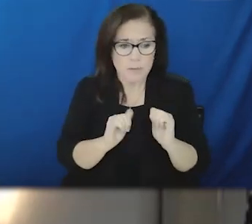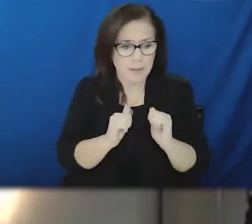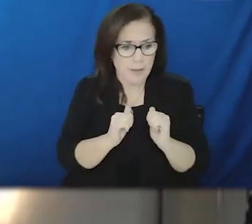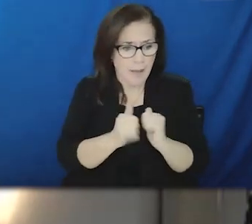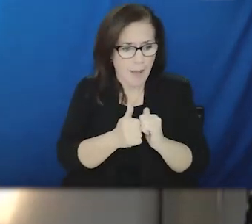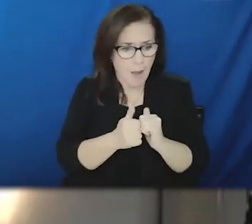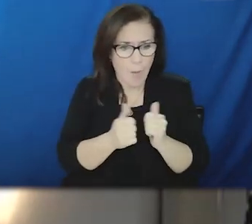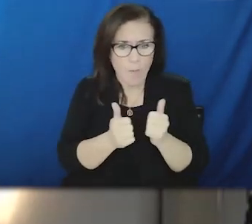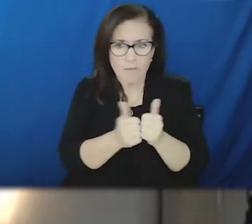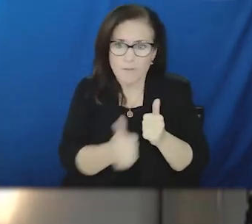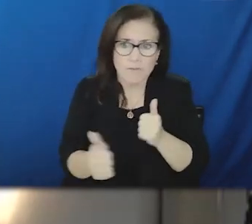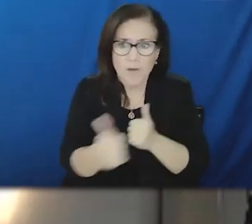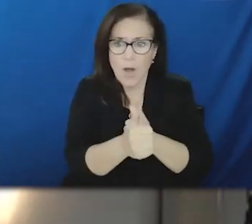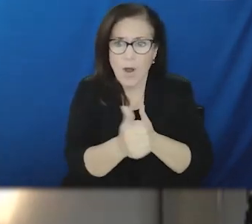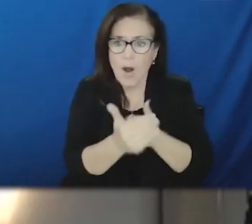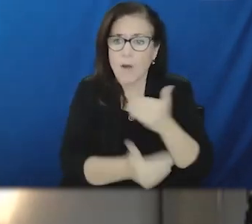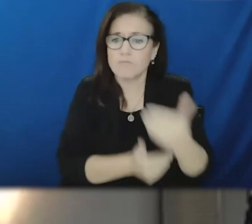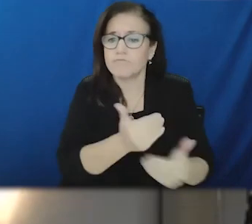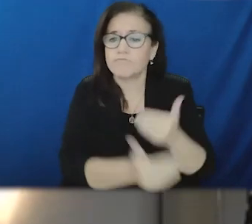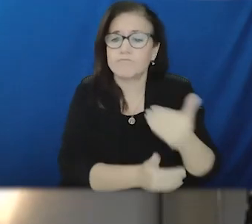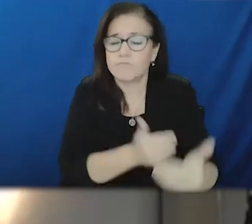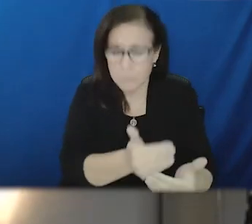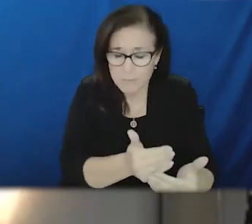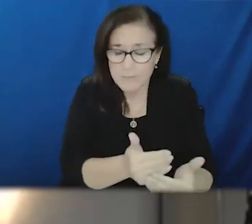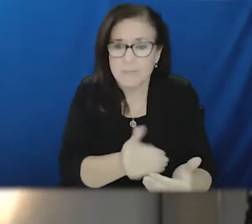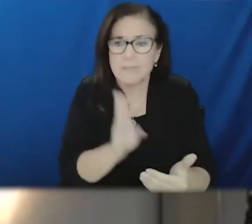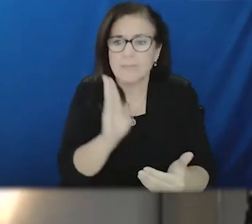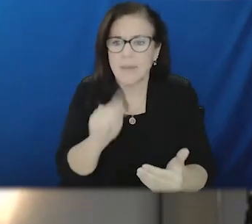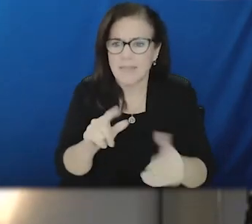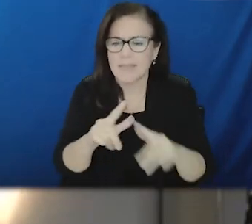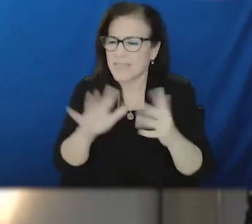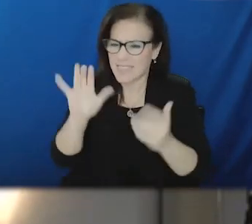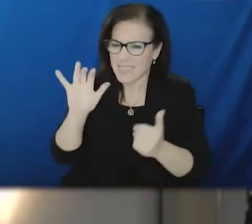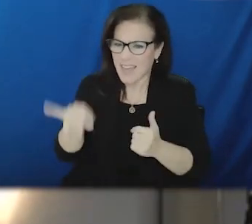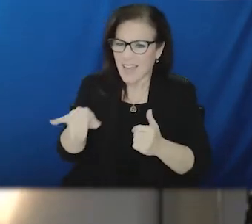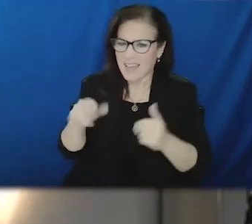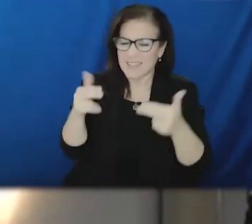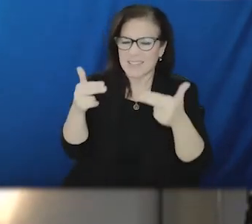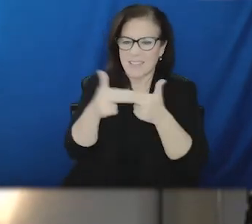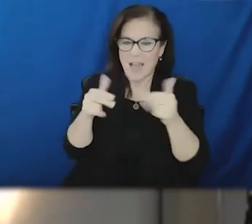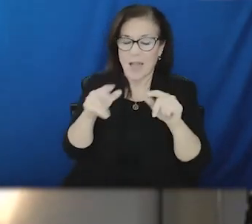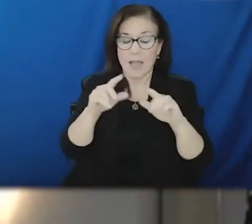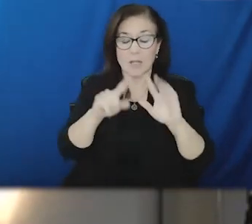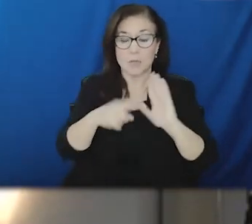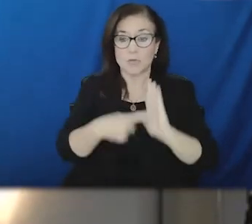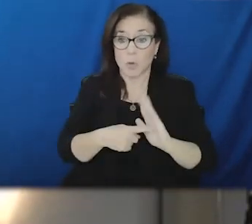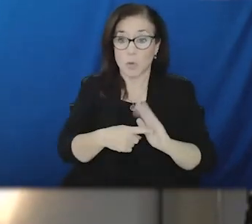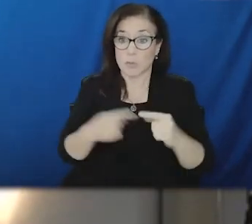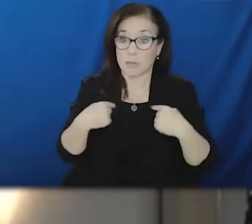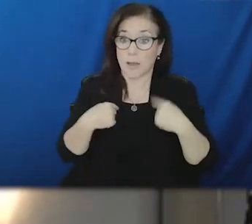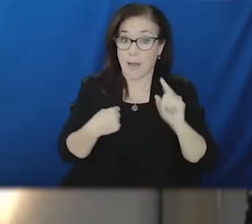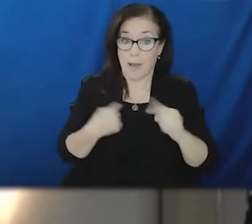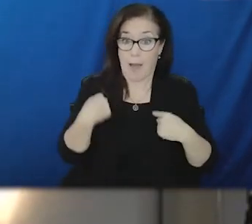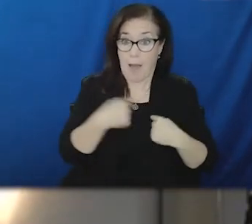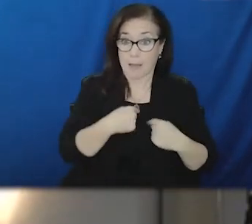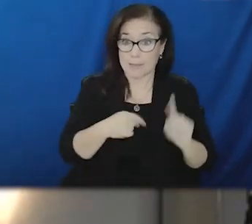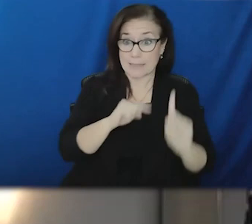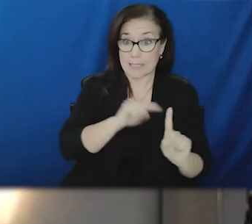but really that slide where it shows where we are compared to the gold standard, we have a long way to go, and it's